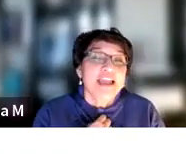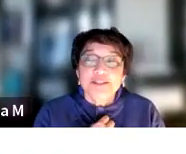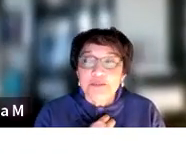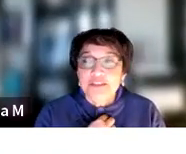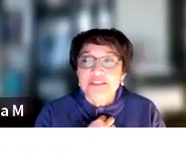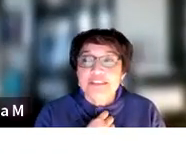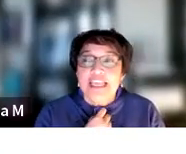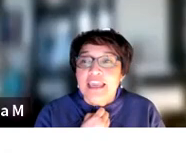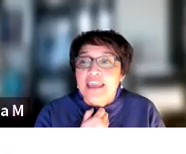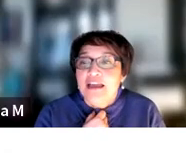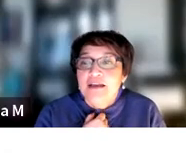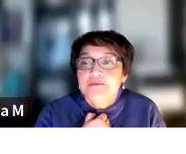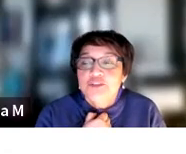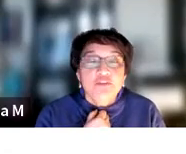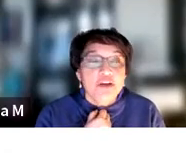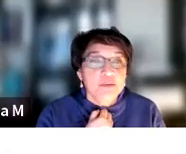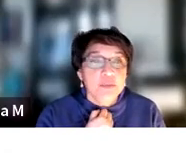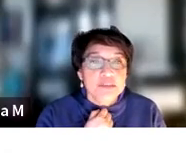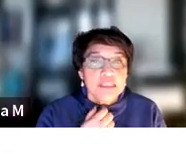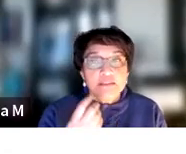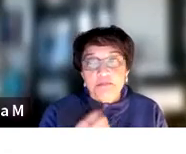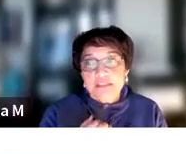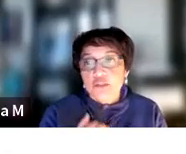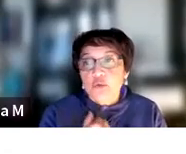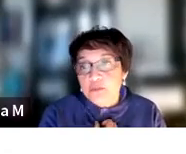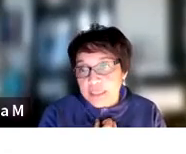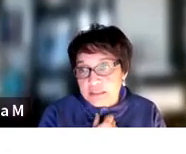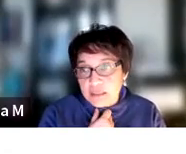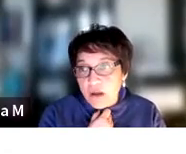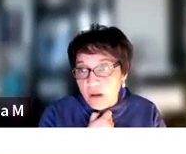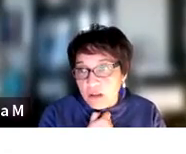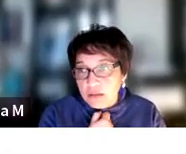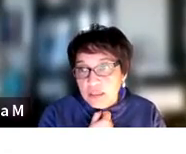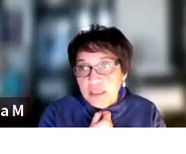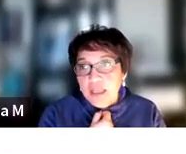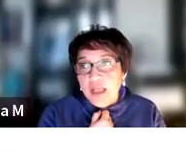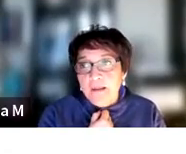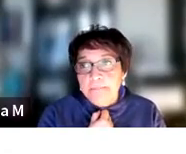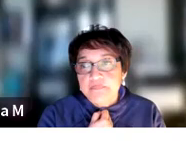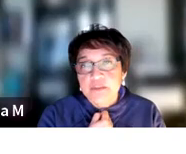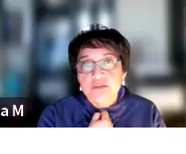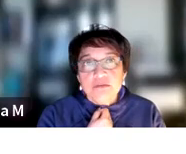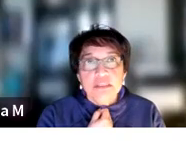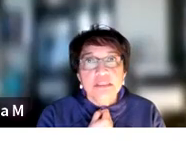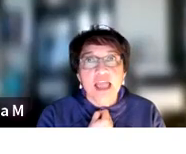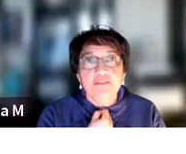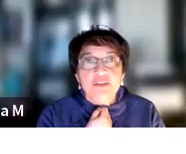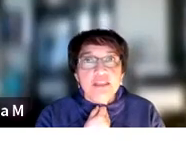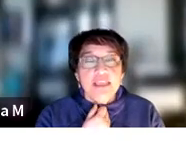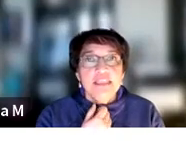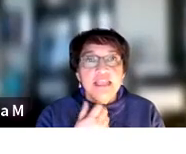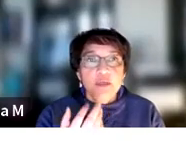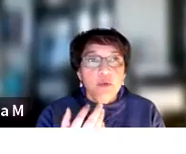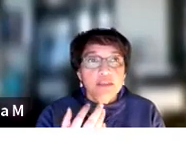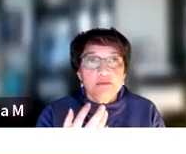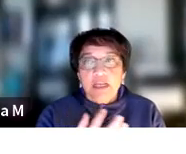Okay, so I just wanted to say, Chief Harding, when you said it depends on who makes the call, the truth is, I feel